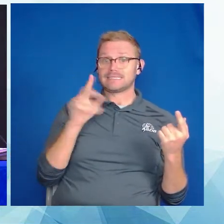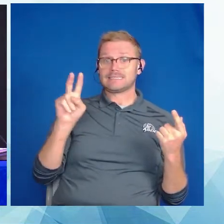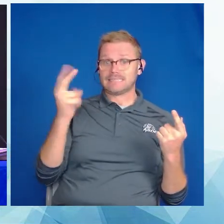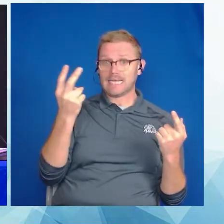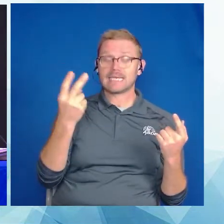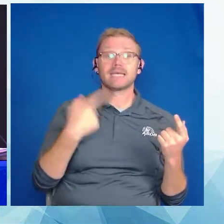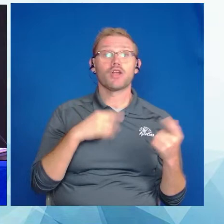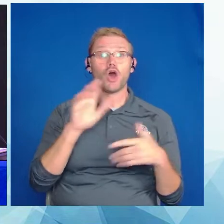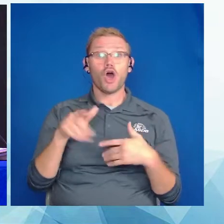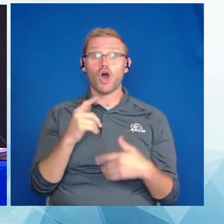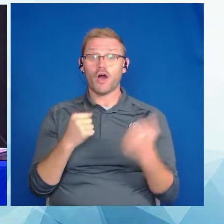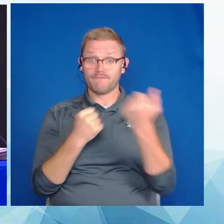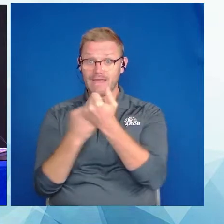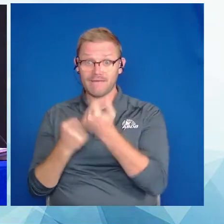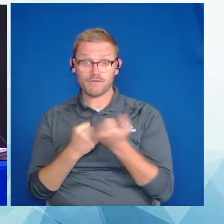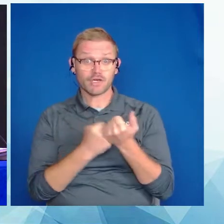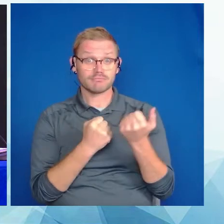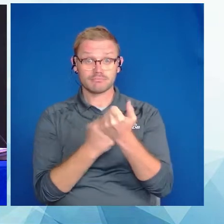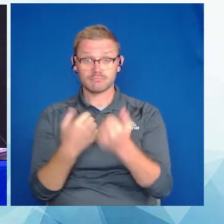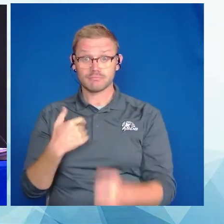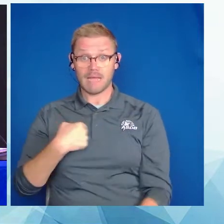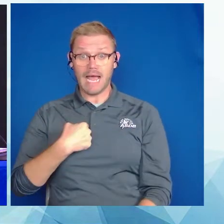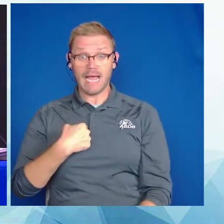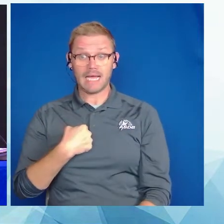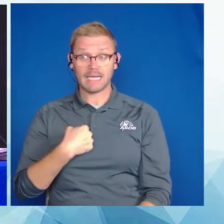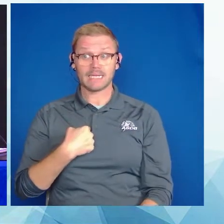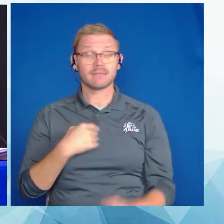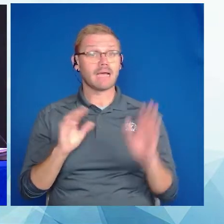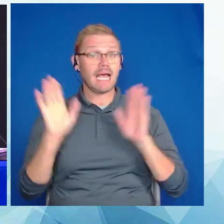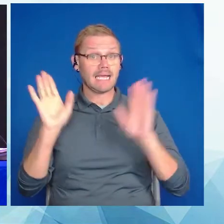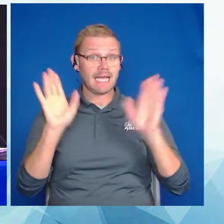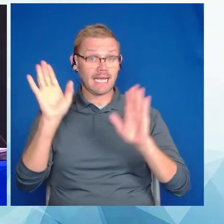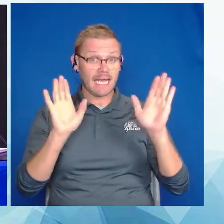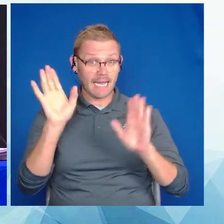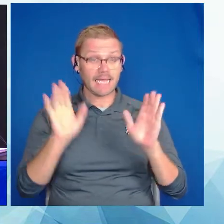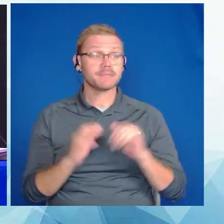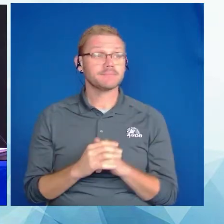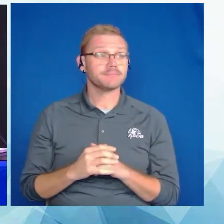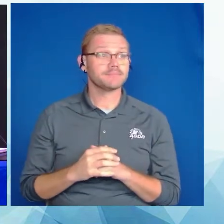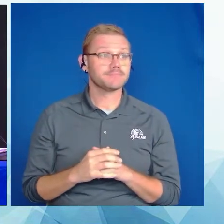those in favor say aye. Aye. Aye.